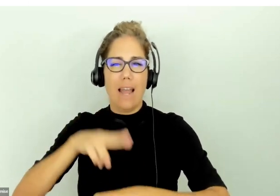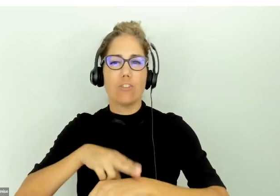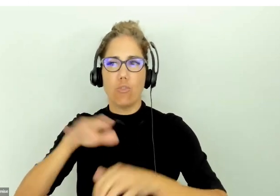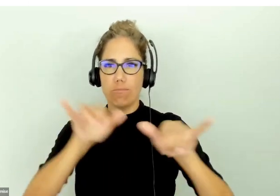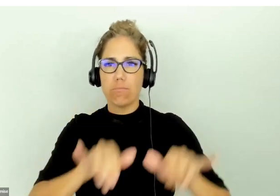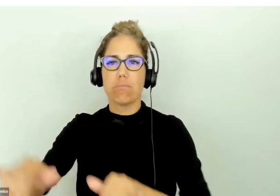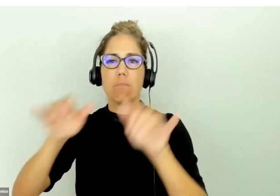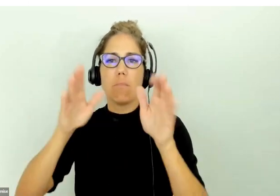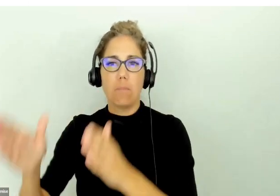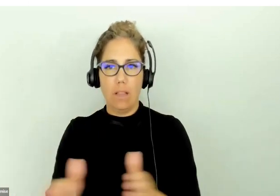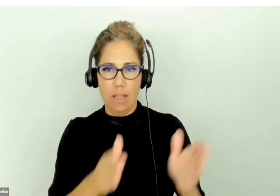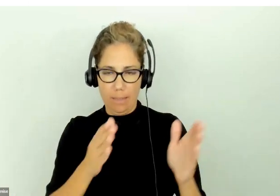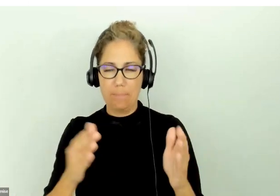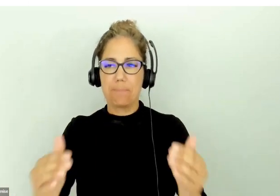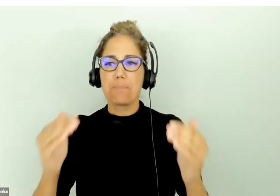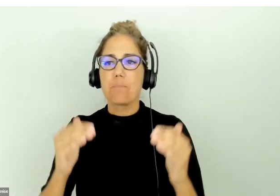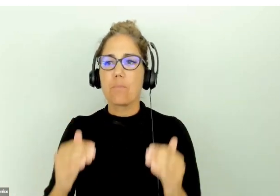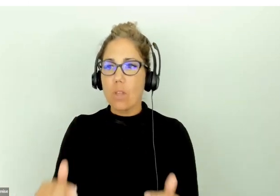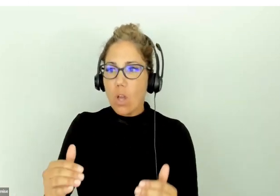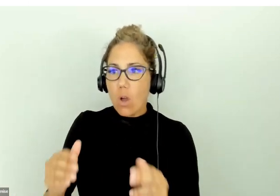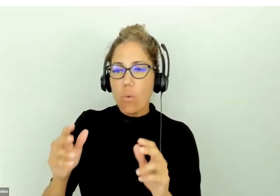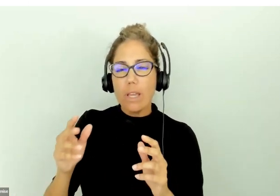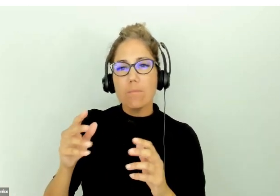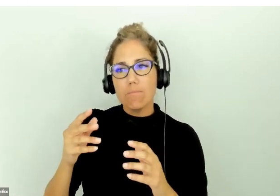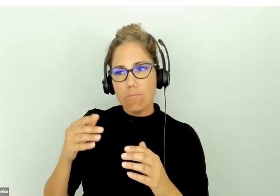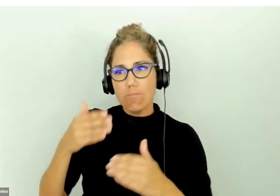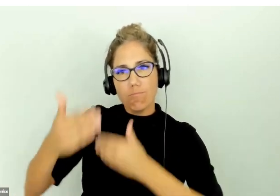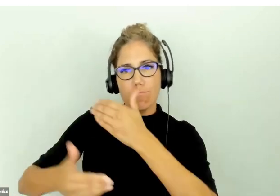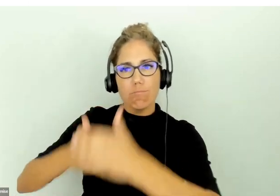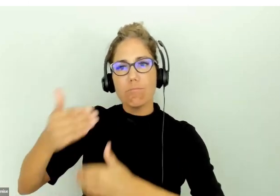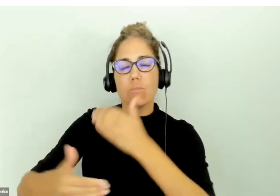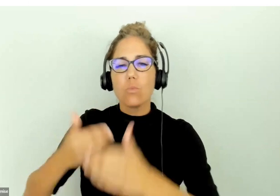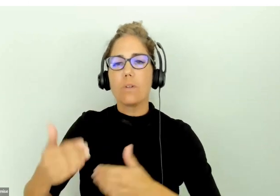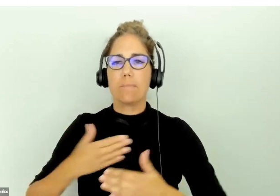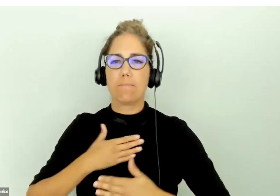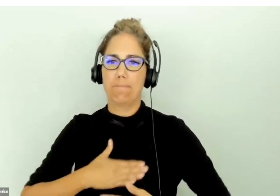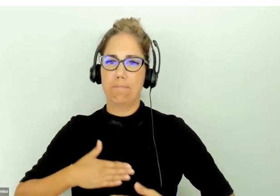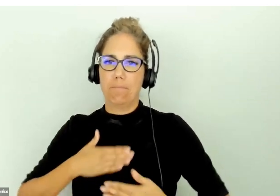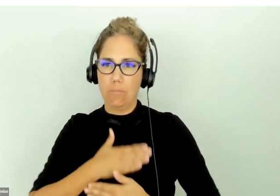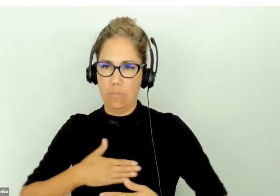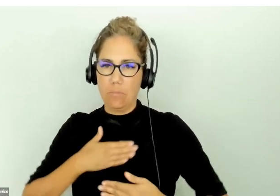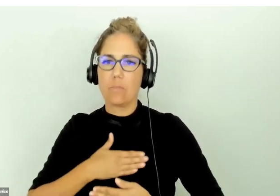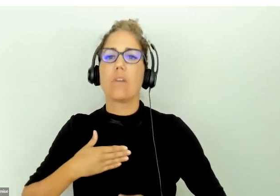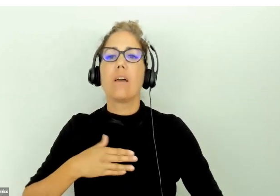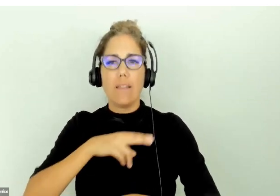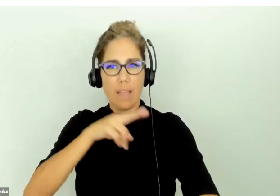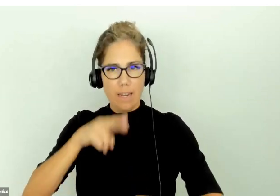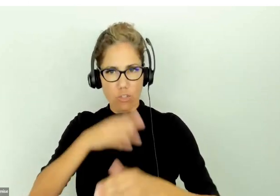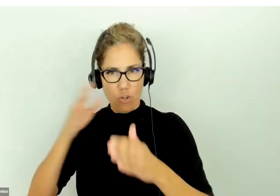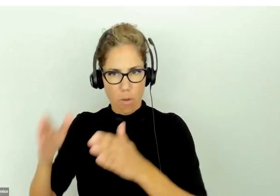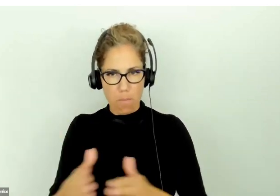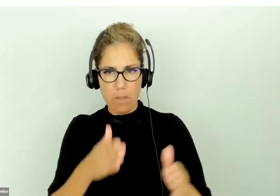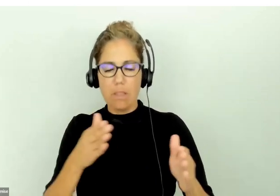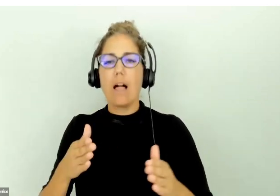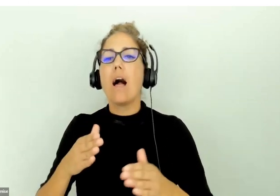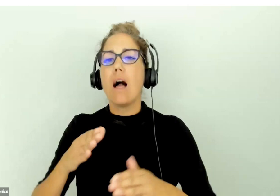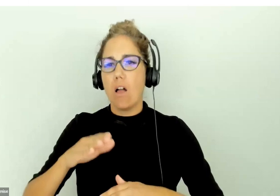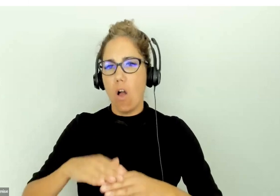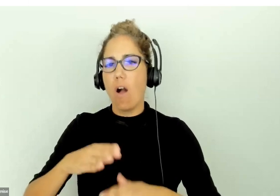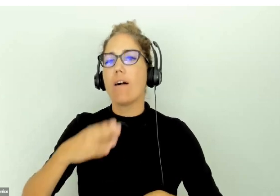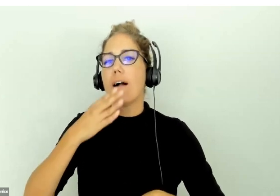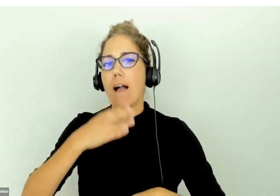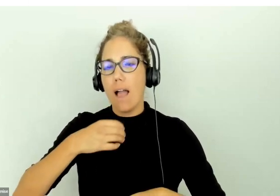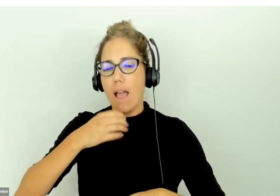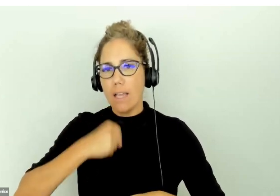we move forward, we are really so appreciative to be working with the National Plan on Aging Community